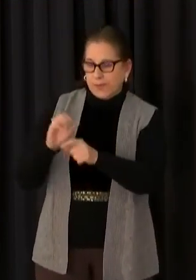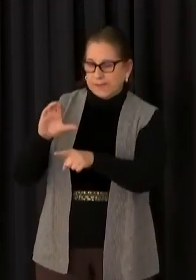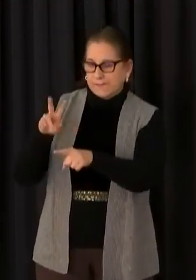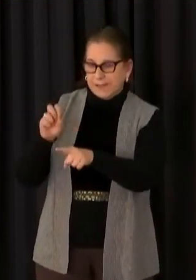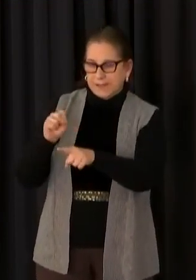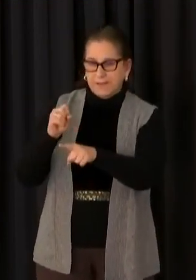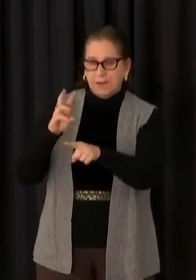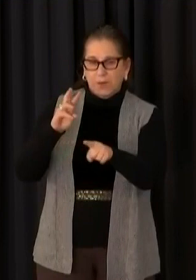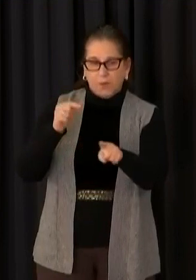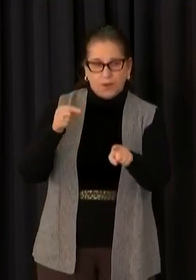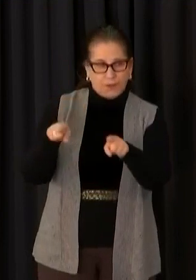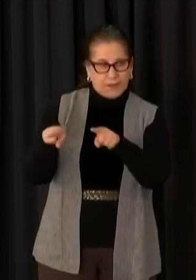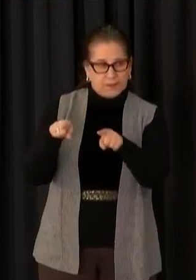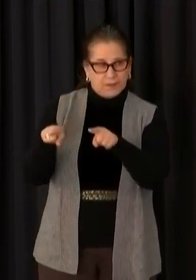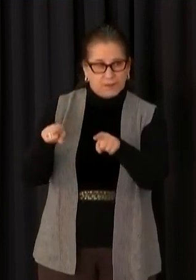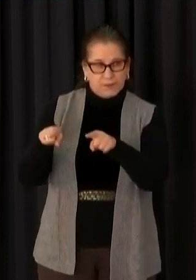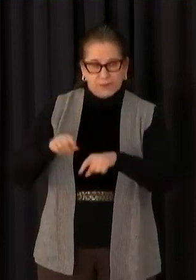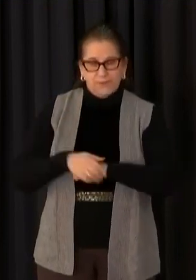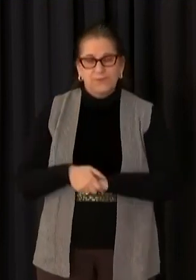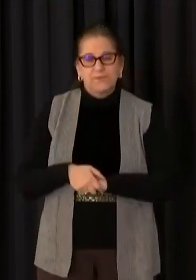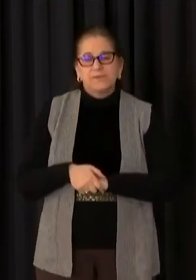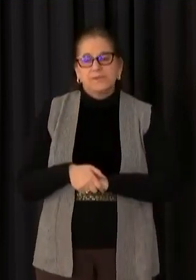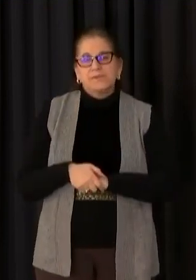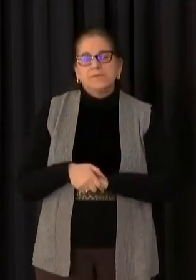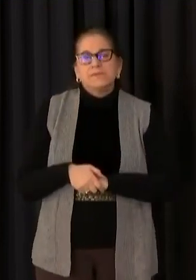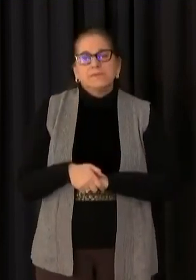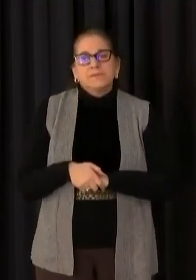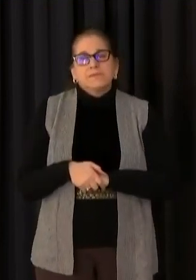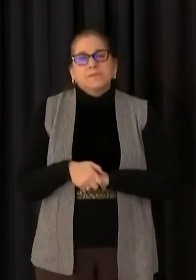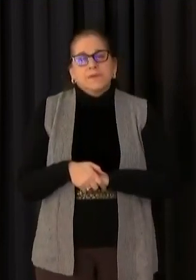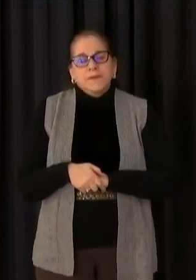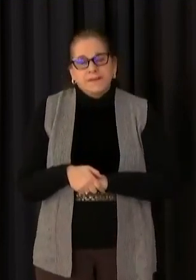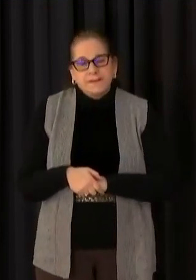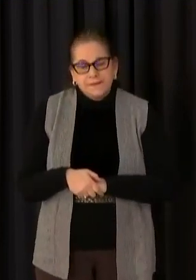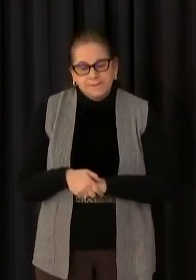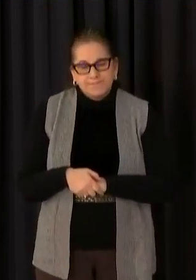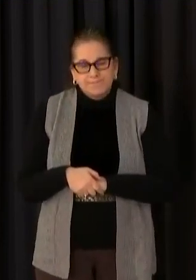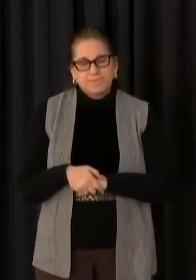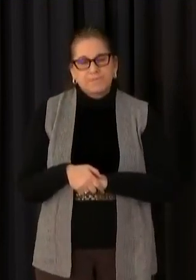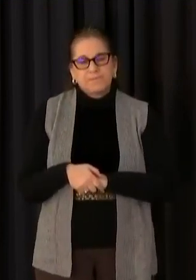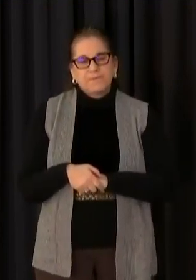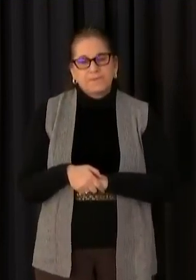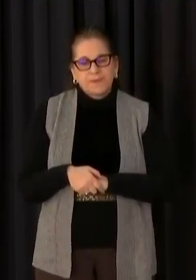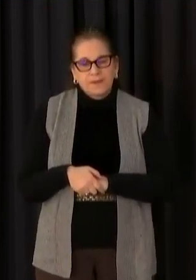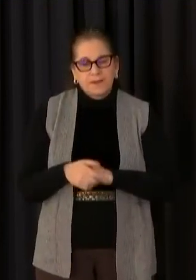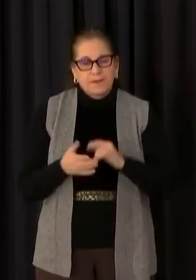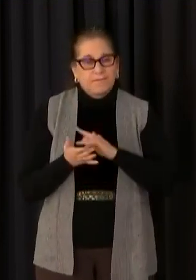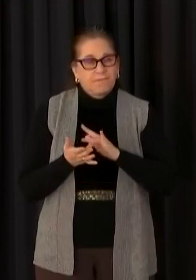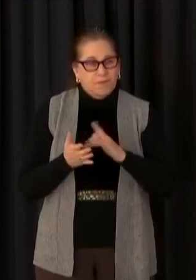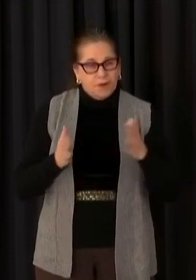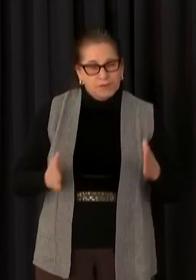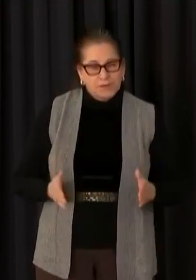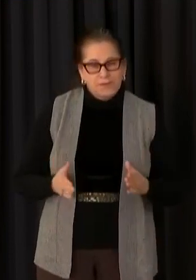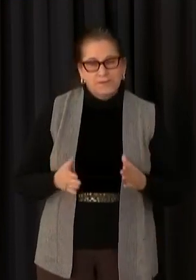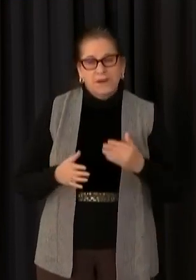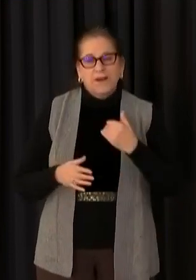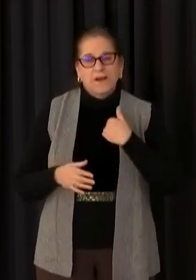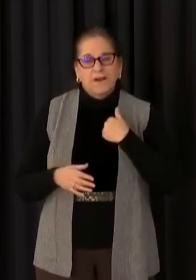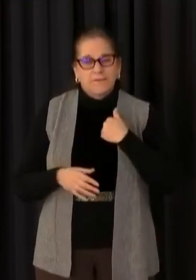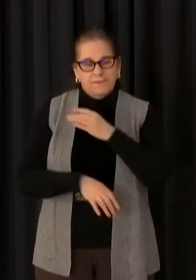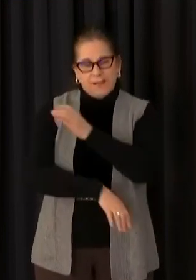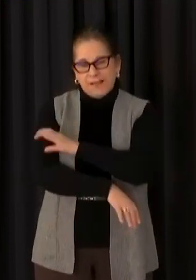in long-term care facilities. And the pharmacies set up these